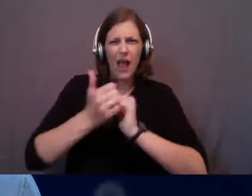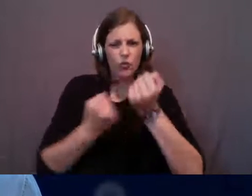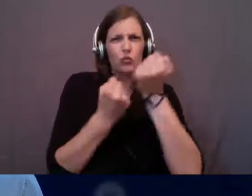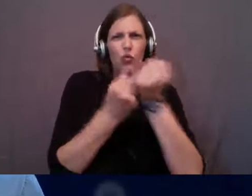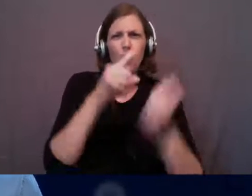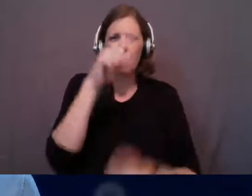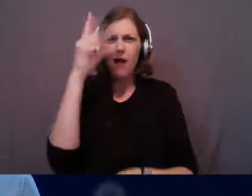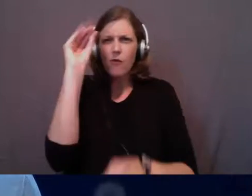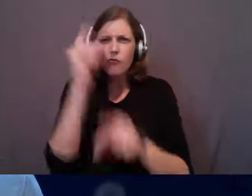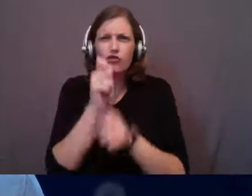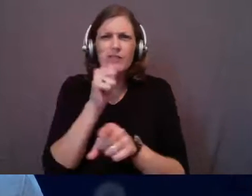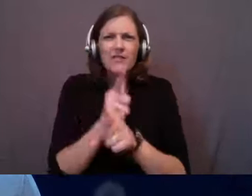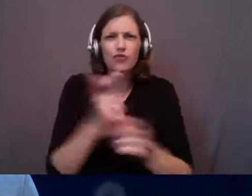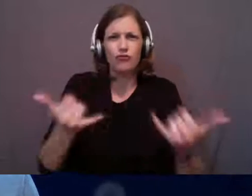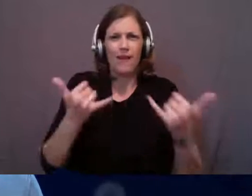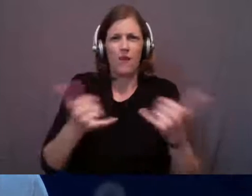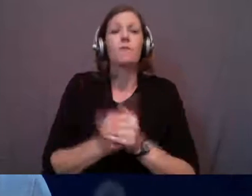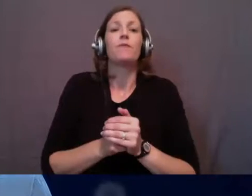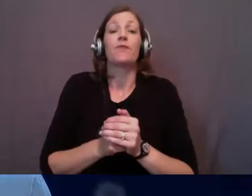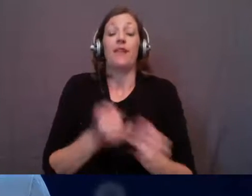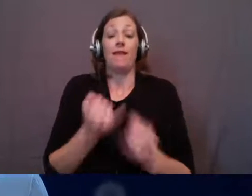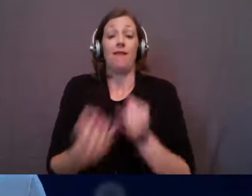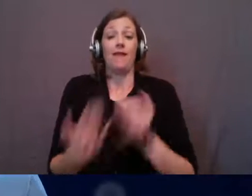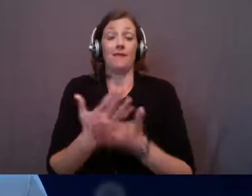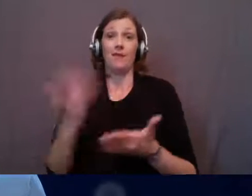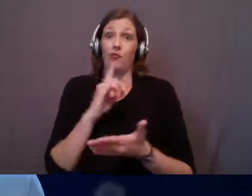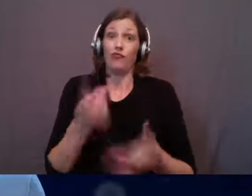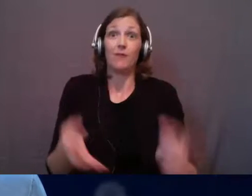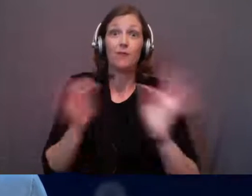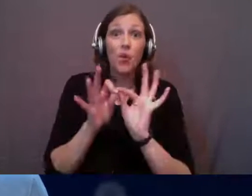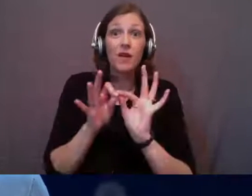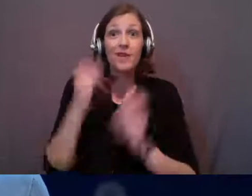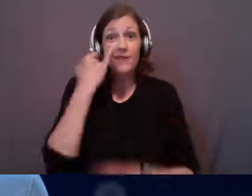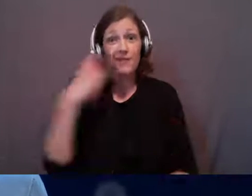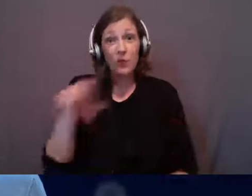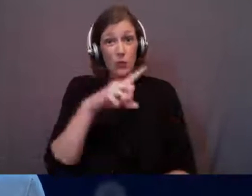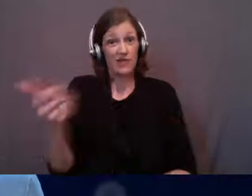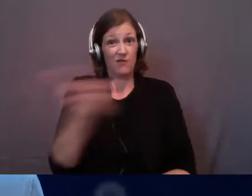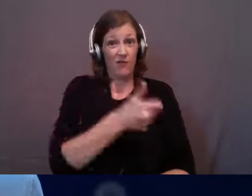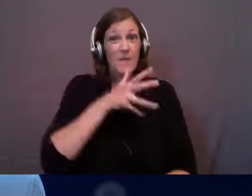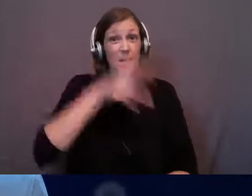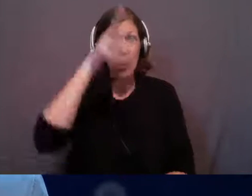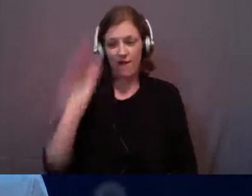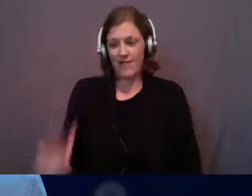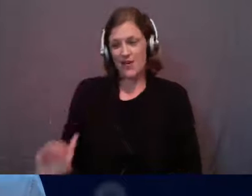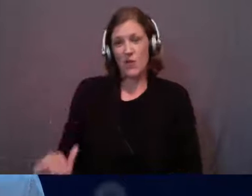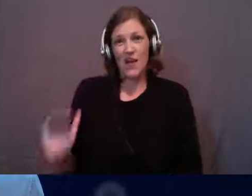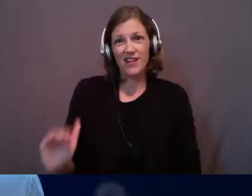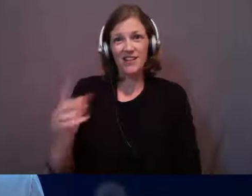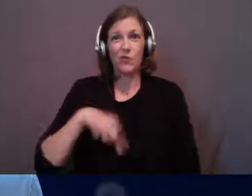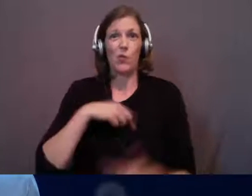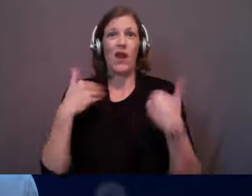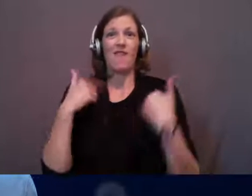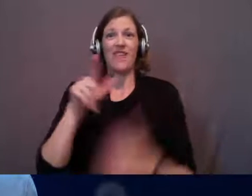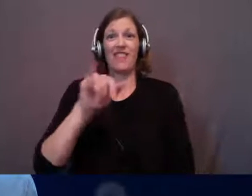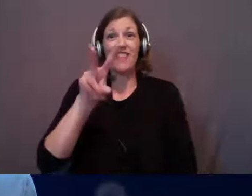and sisters in this time. And the last thing is, and super important, is if you are a parent of a little one, we are having live